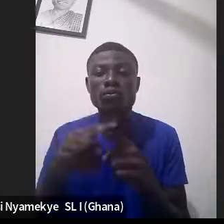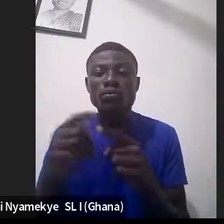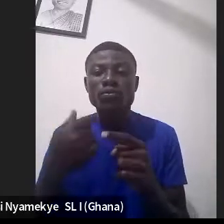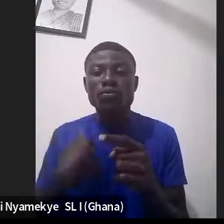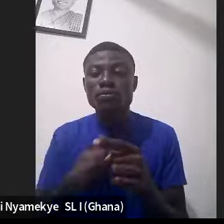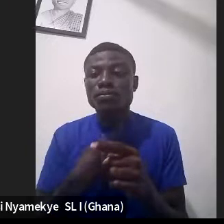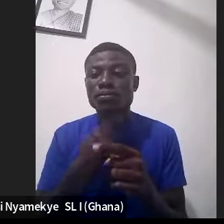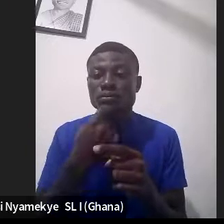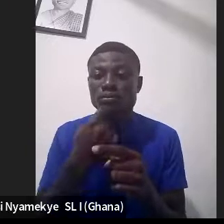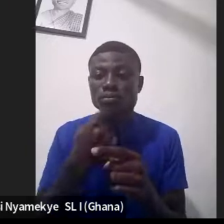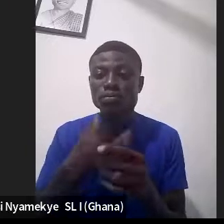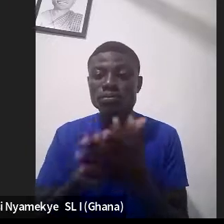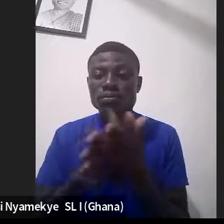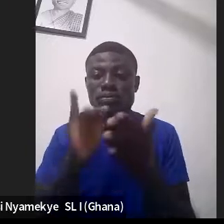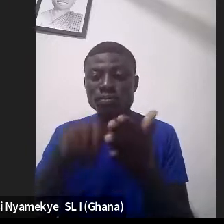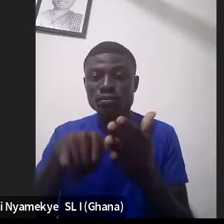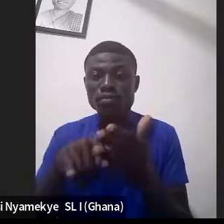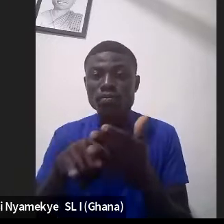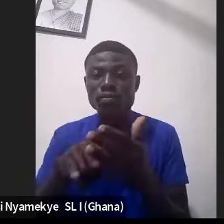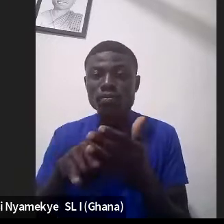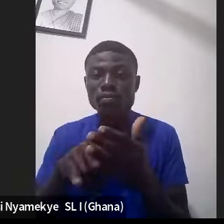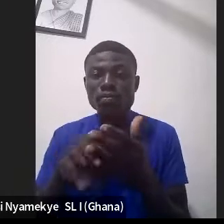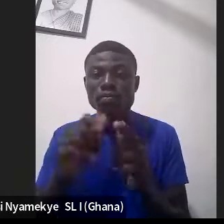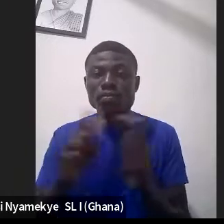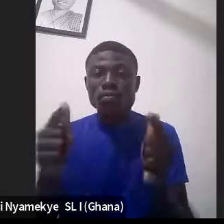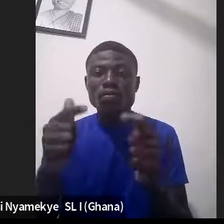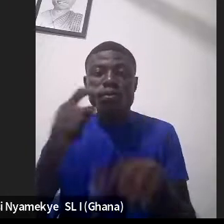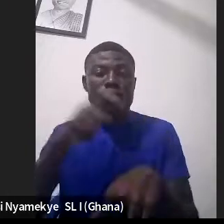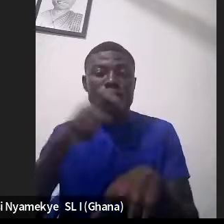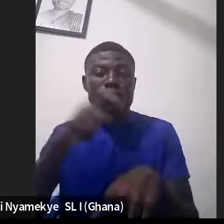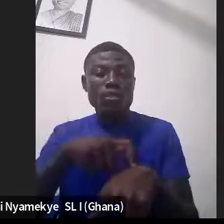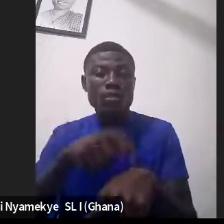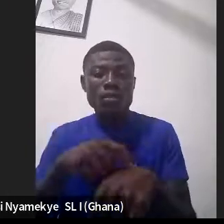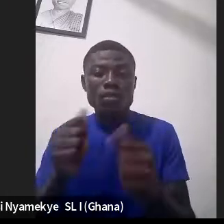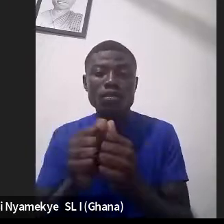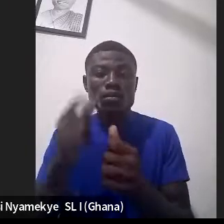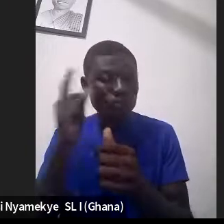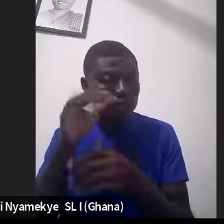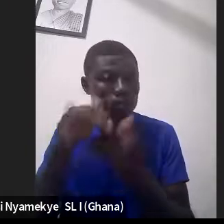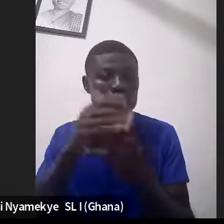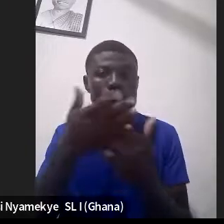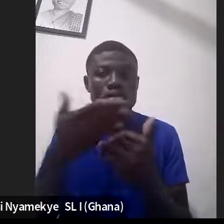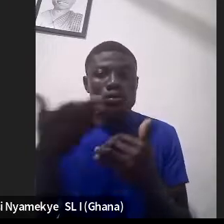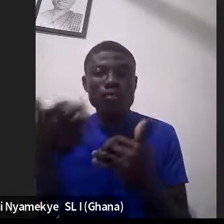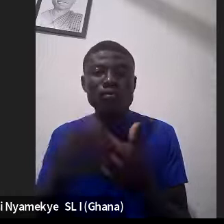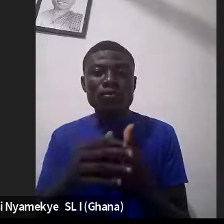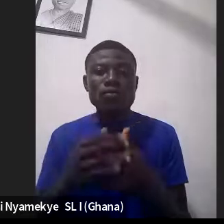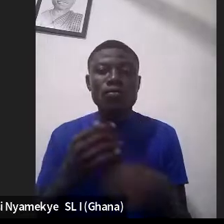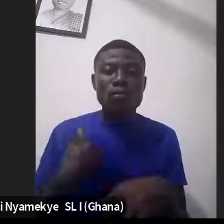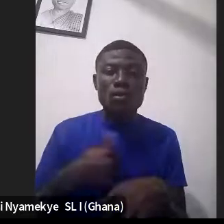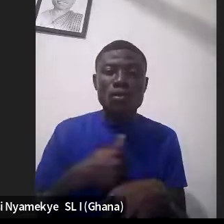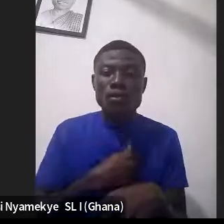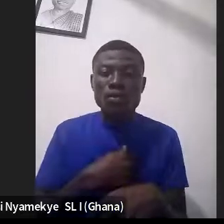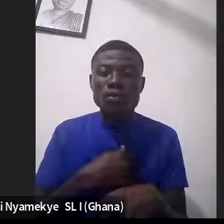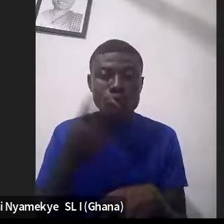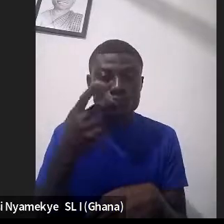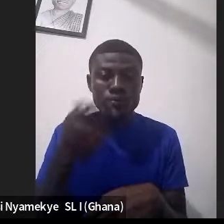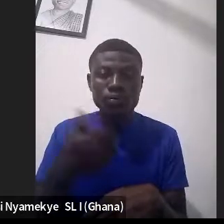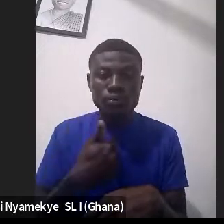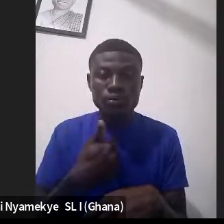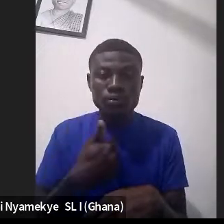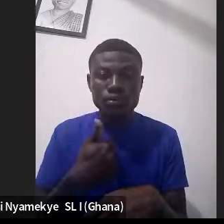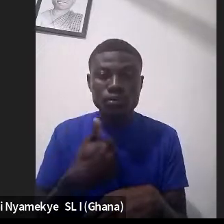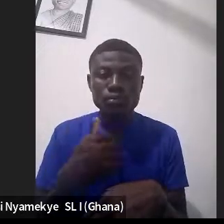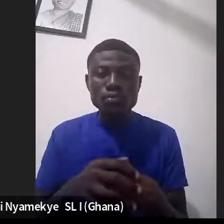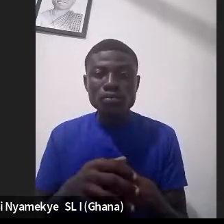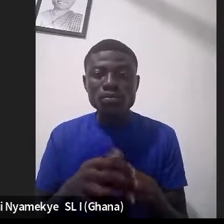I believe very much that it's been a great time listening to you. We anticipate having